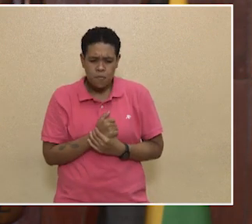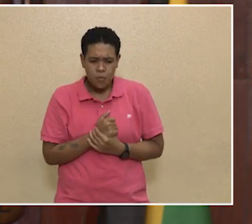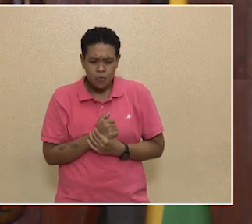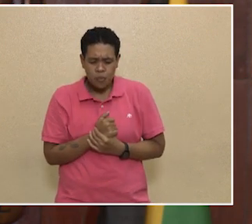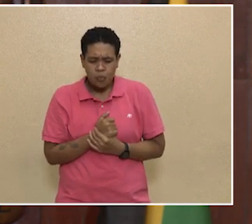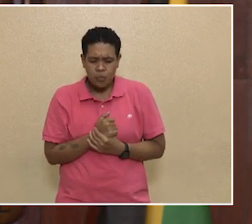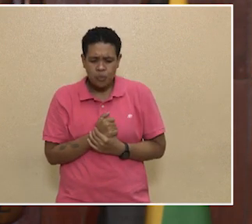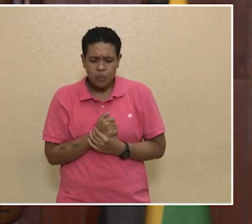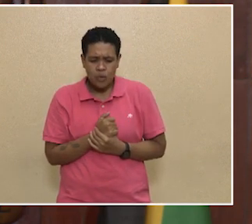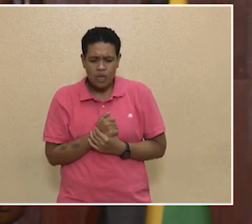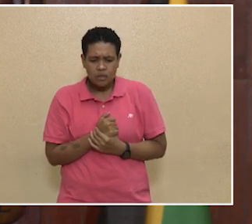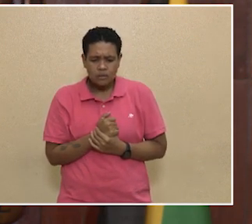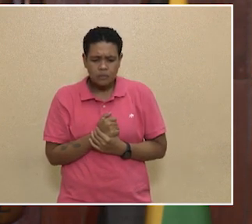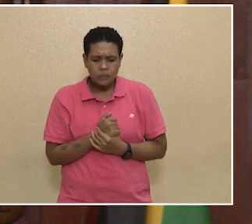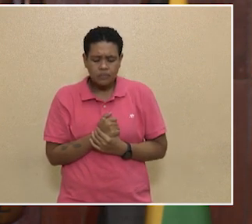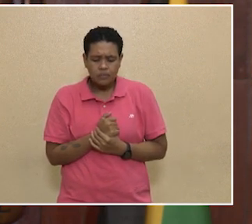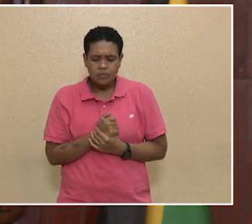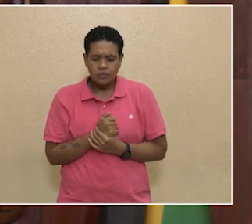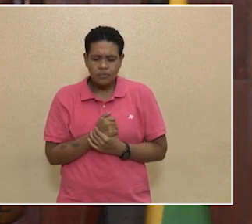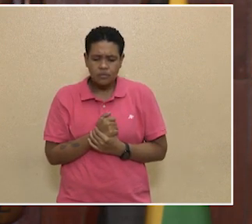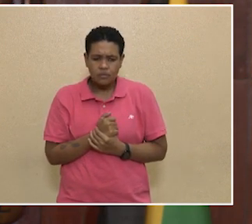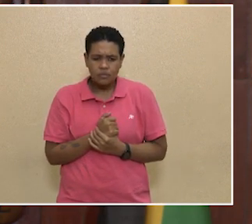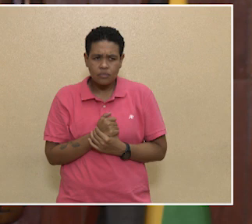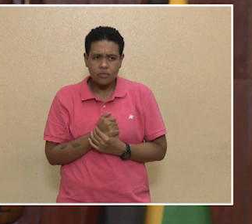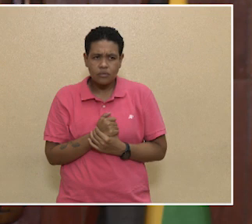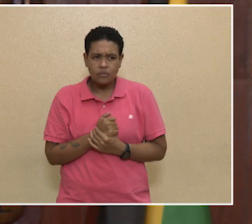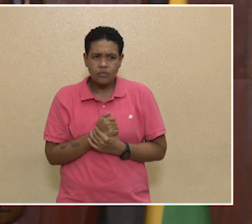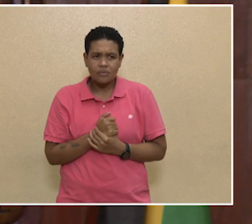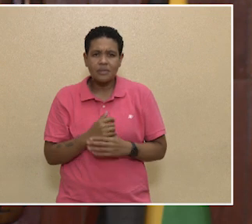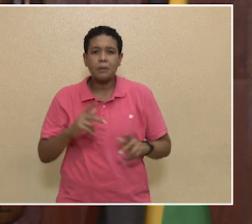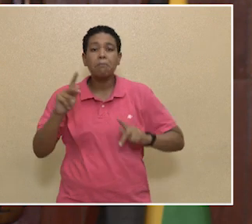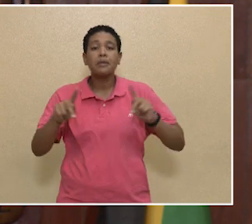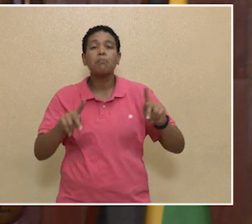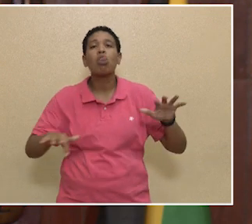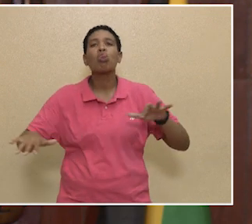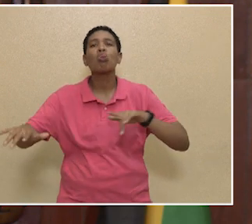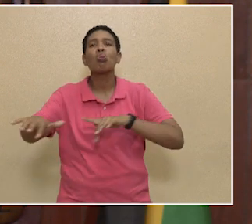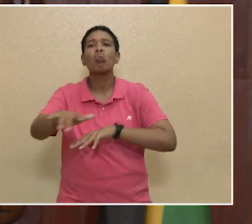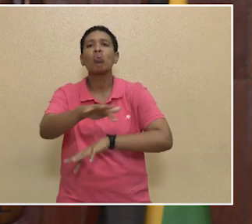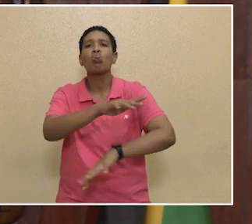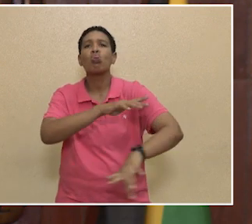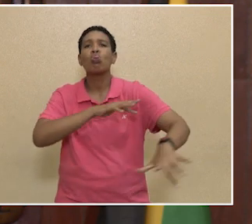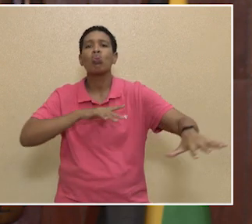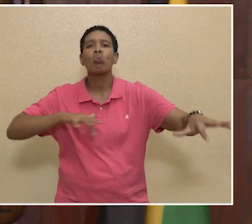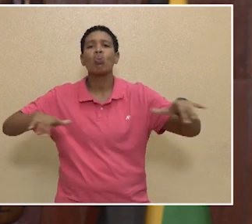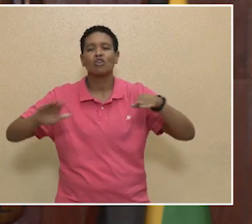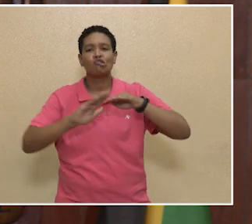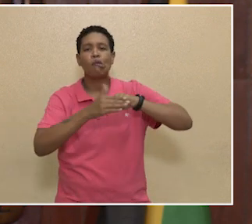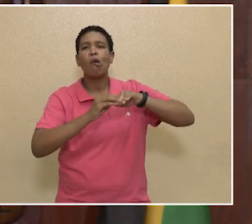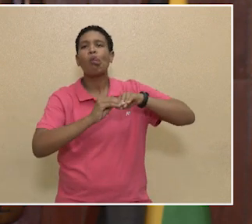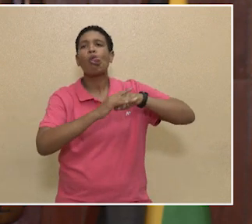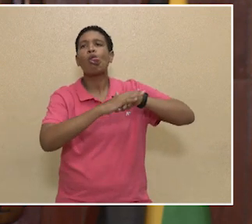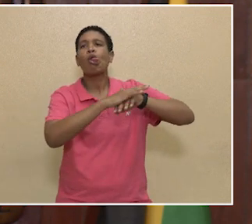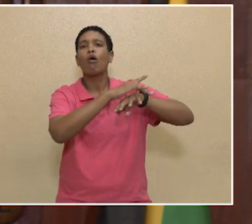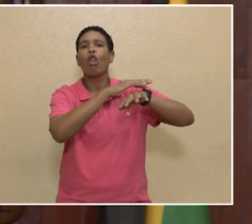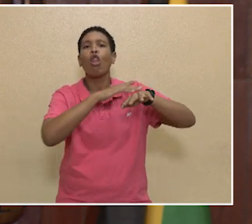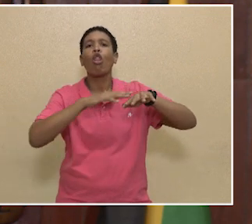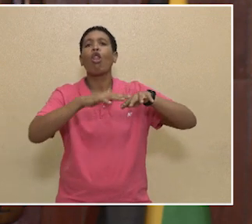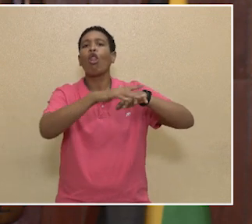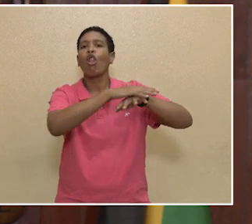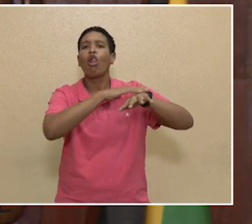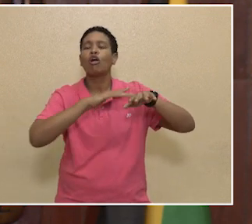is the movement of citizens. We have gotten reports